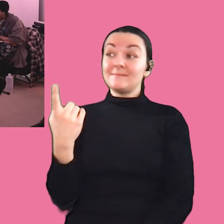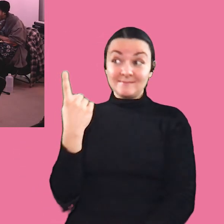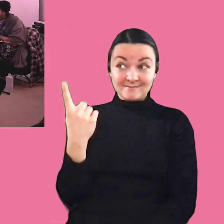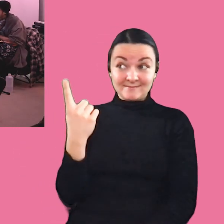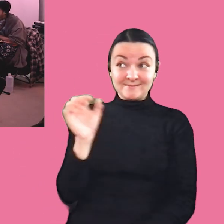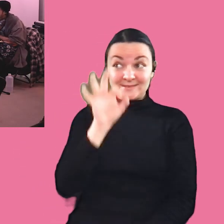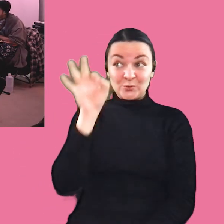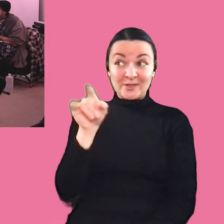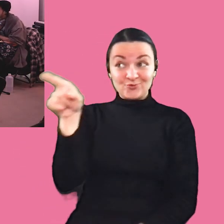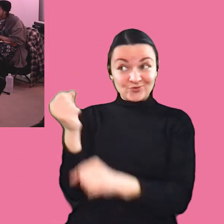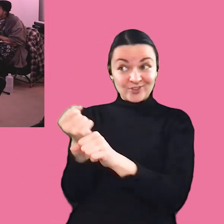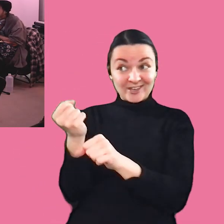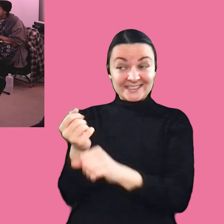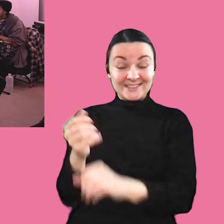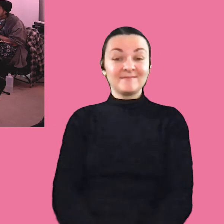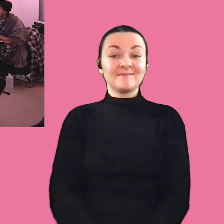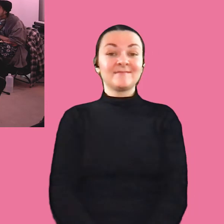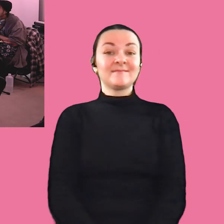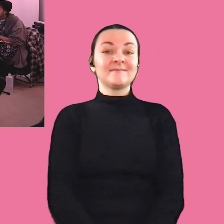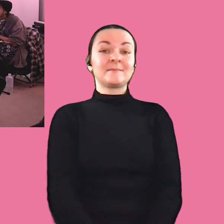I've got one question for you, Geraldine.